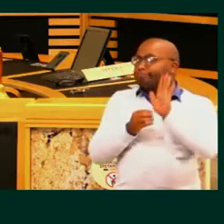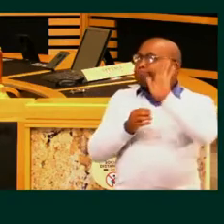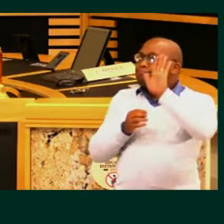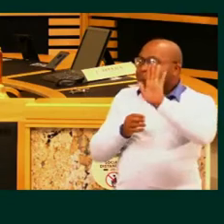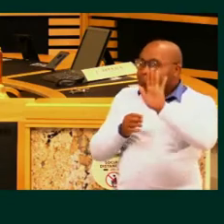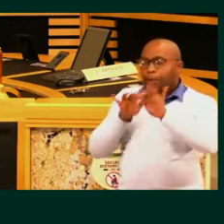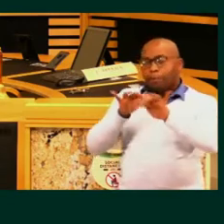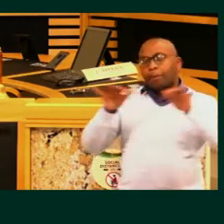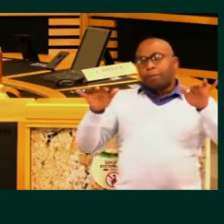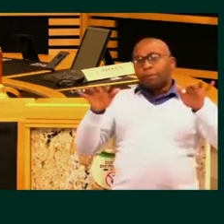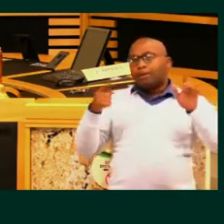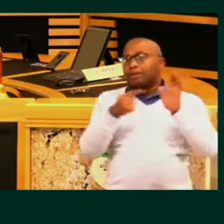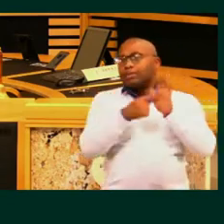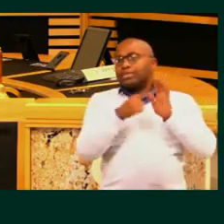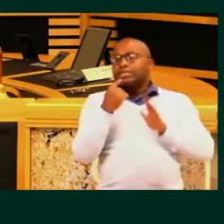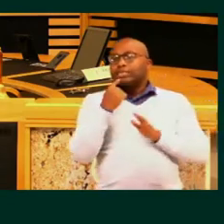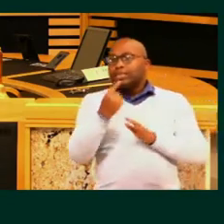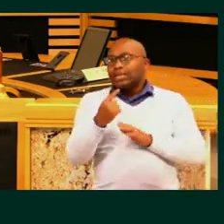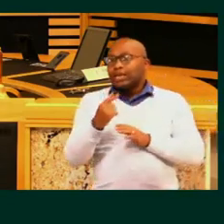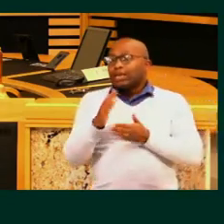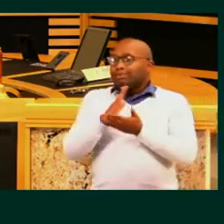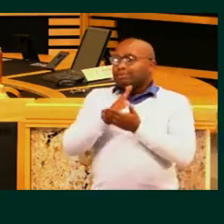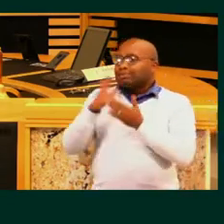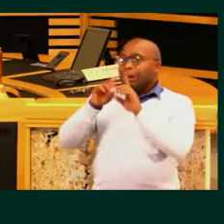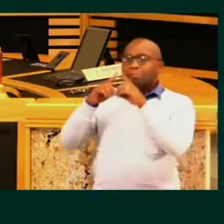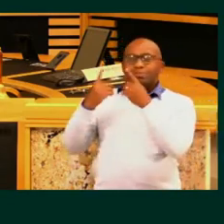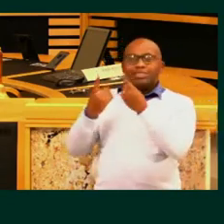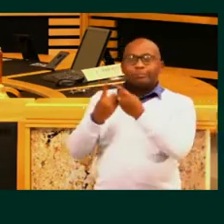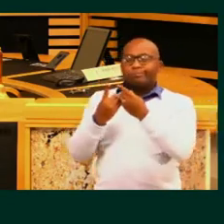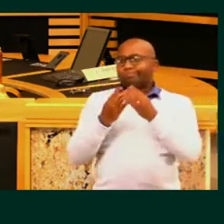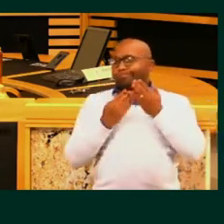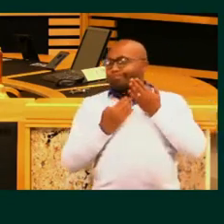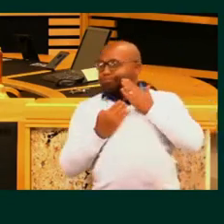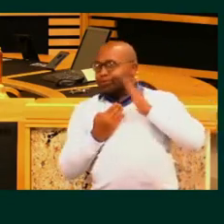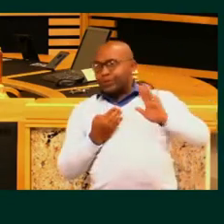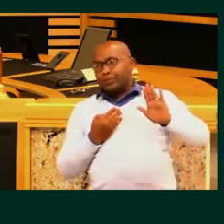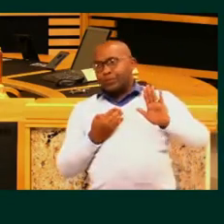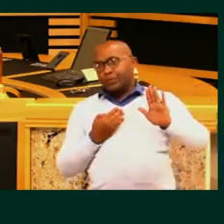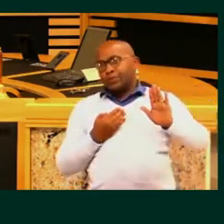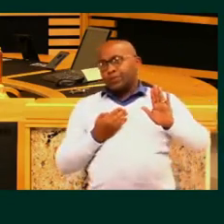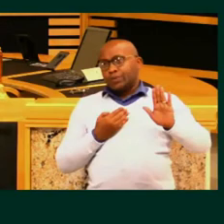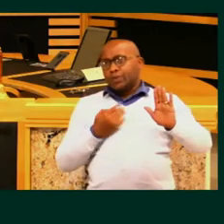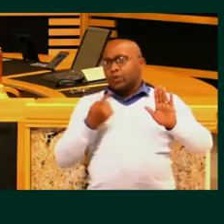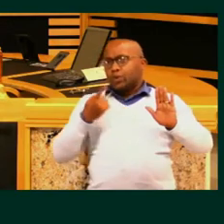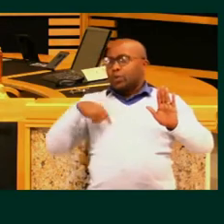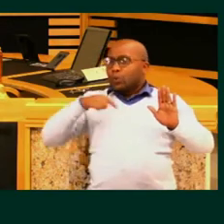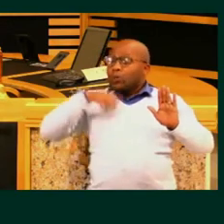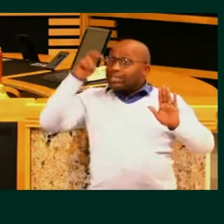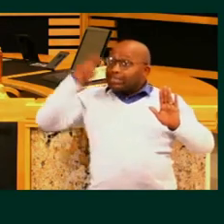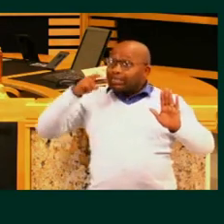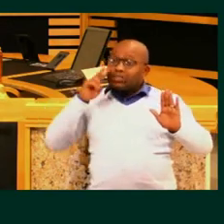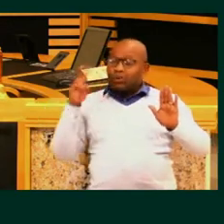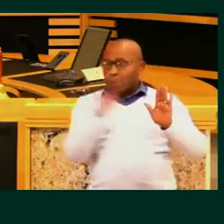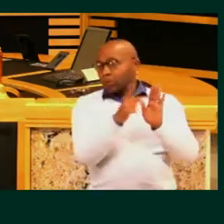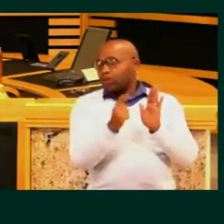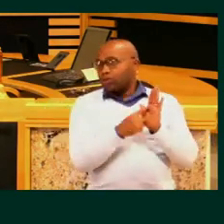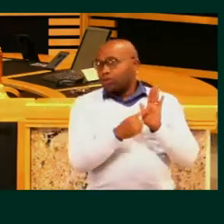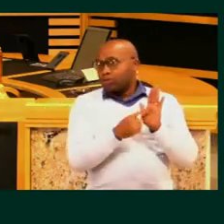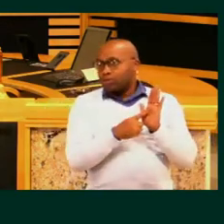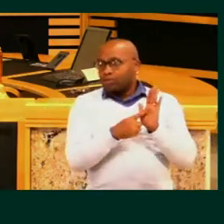cooperation from certain departments I think it needs to be addressed in our own Province premier